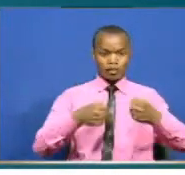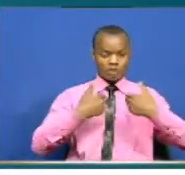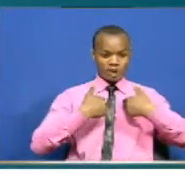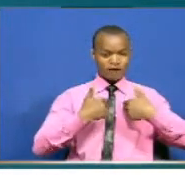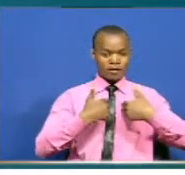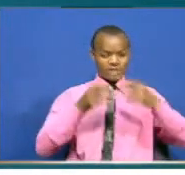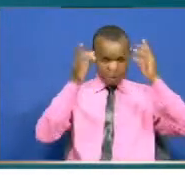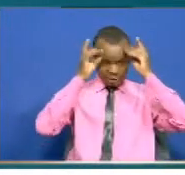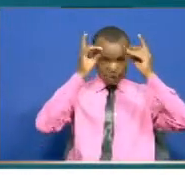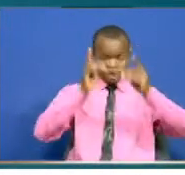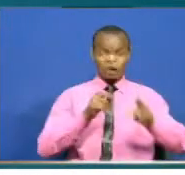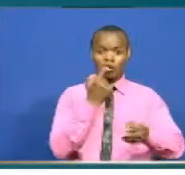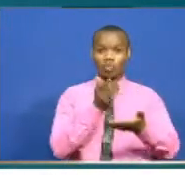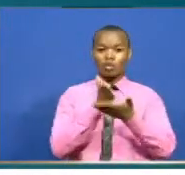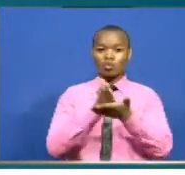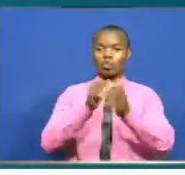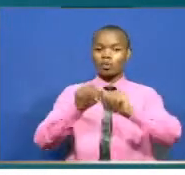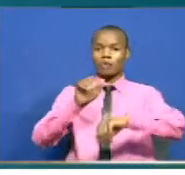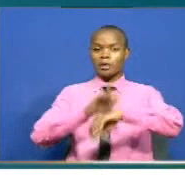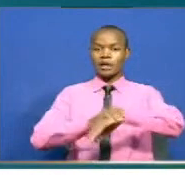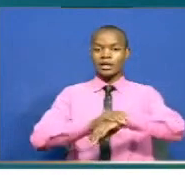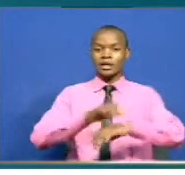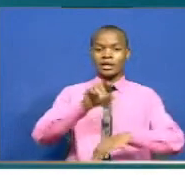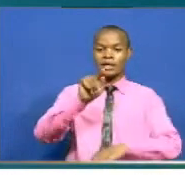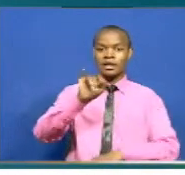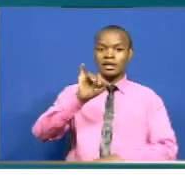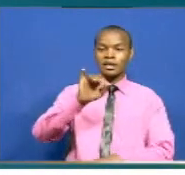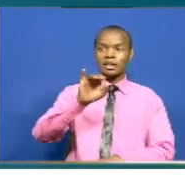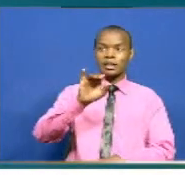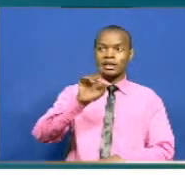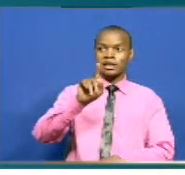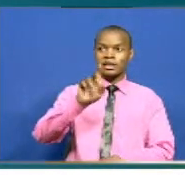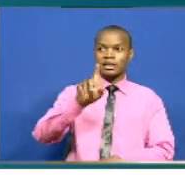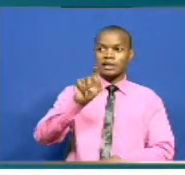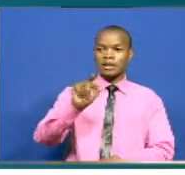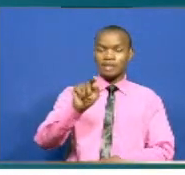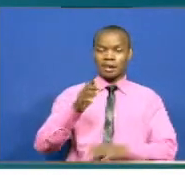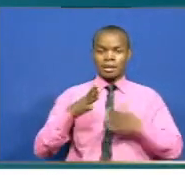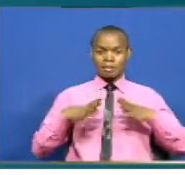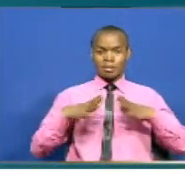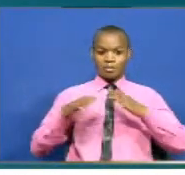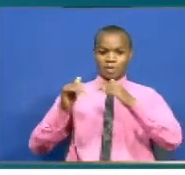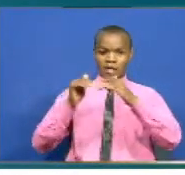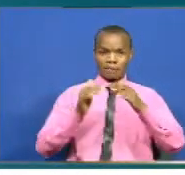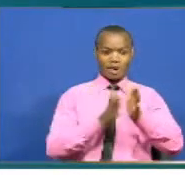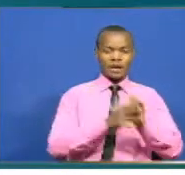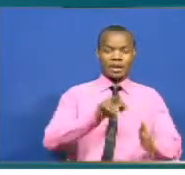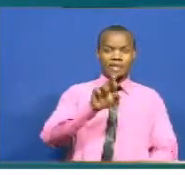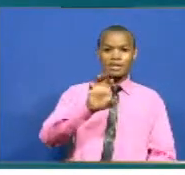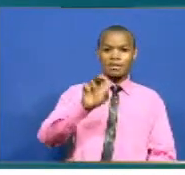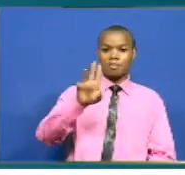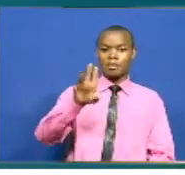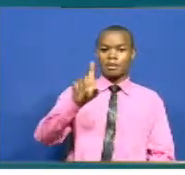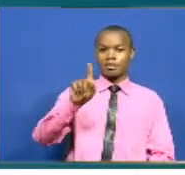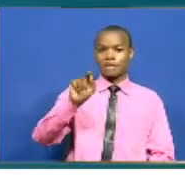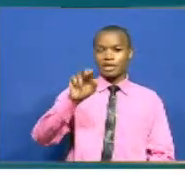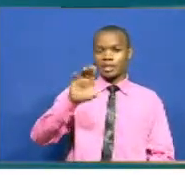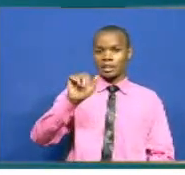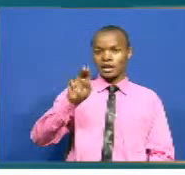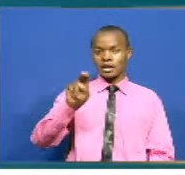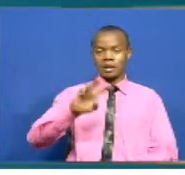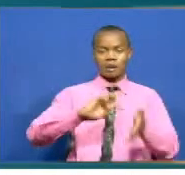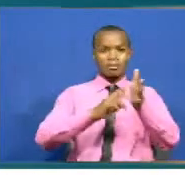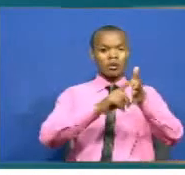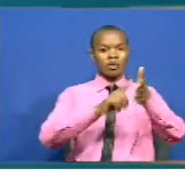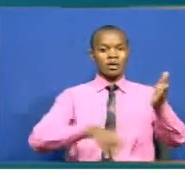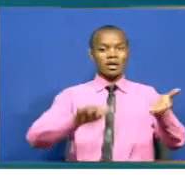and decide who gets the ticket for Democrats or the Republicans, then it means it is the same thing that is happening under a